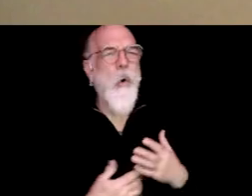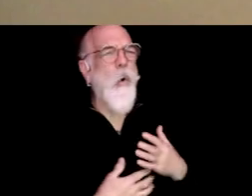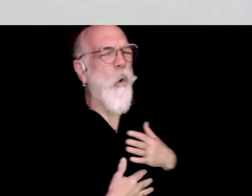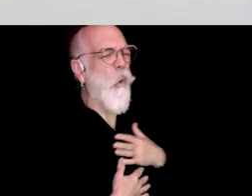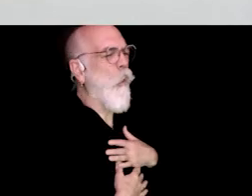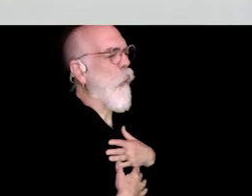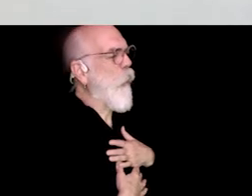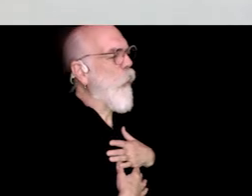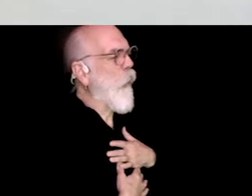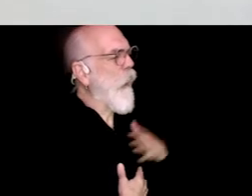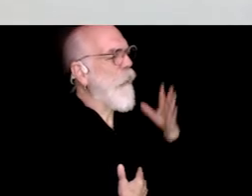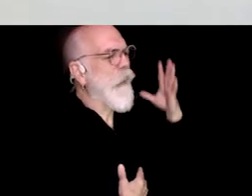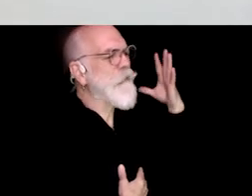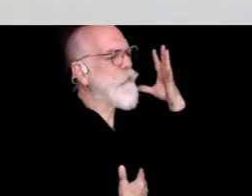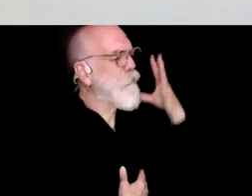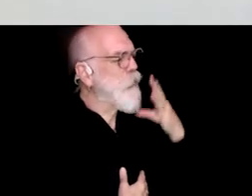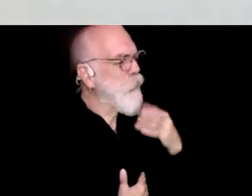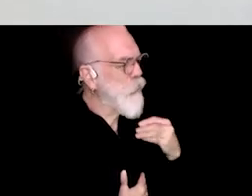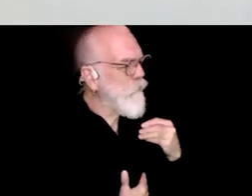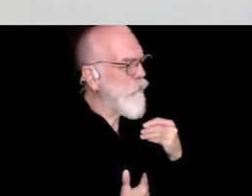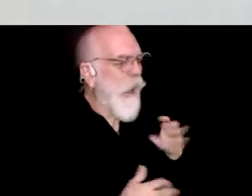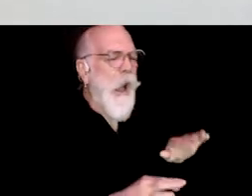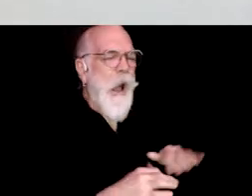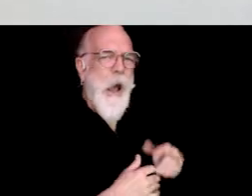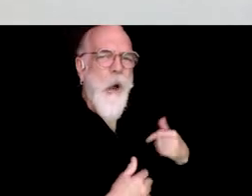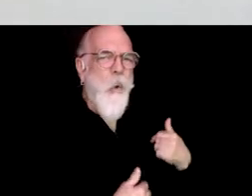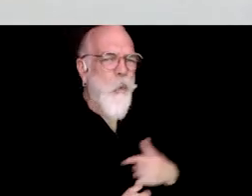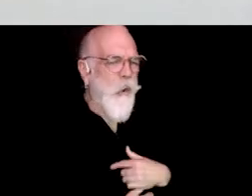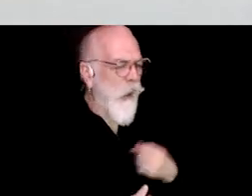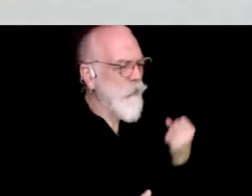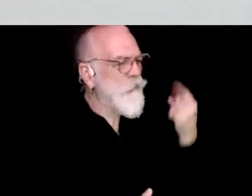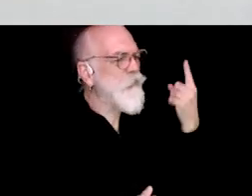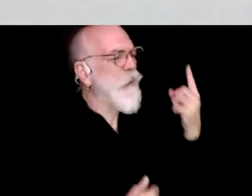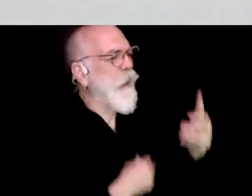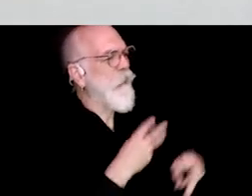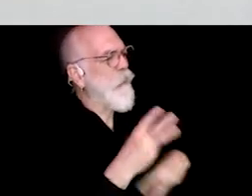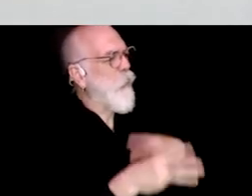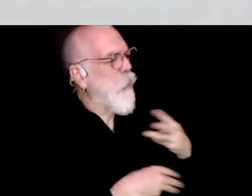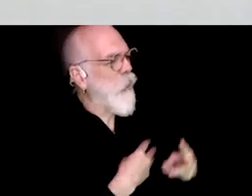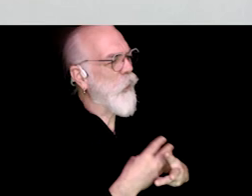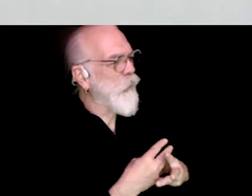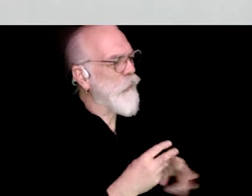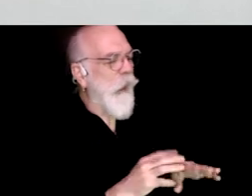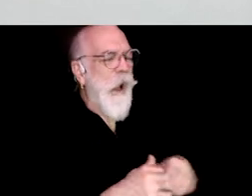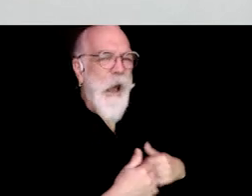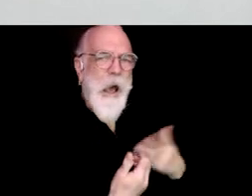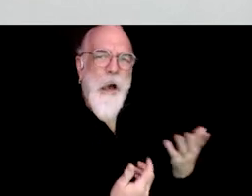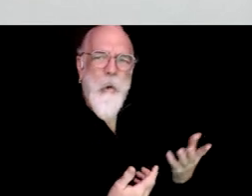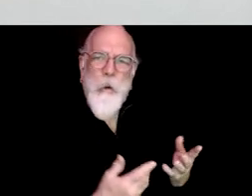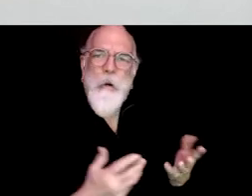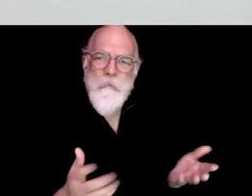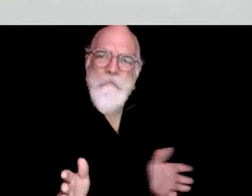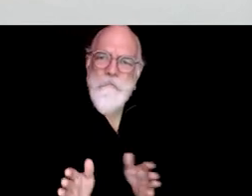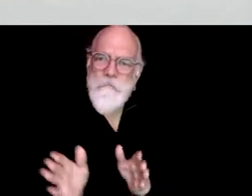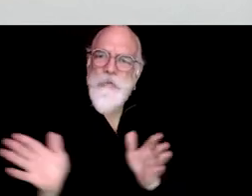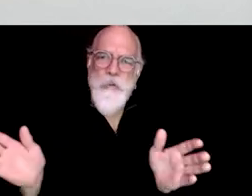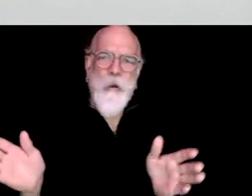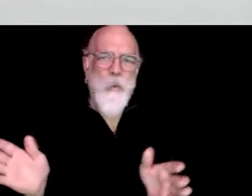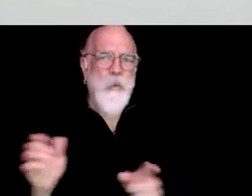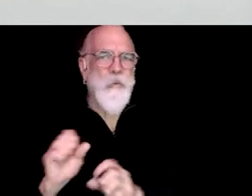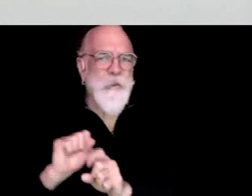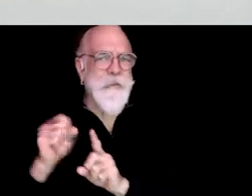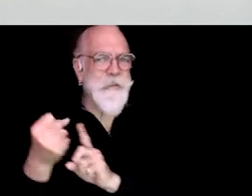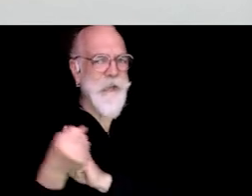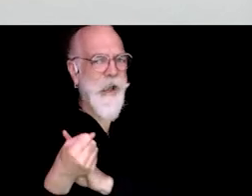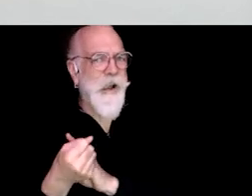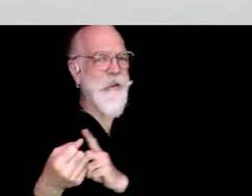That's so beautiful. If that's a way of understanding the world that could be embraced by, you know, popular society, we